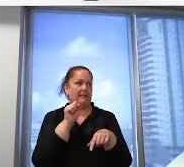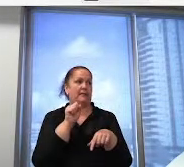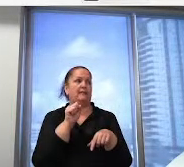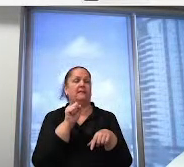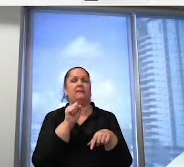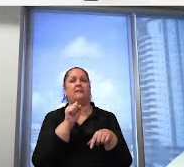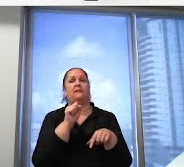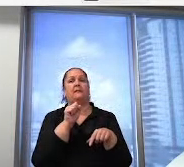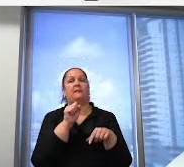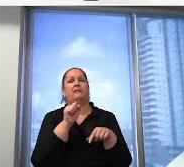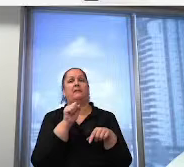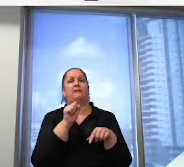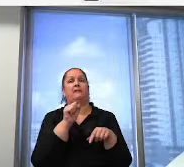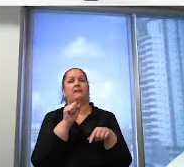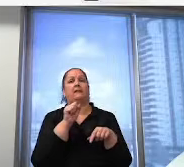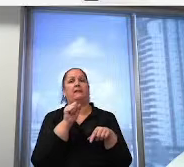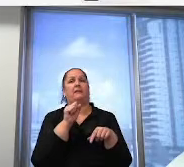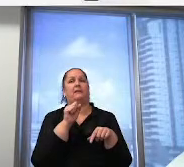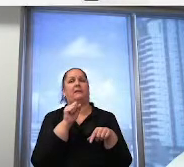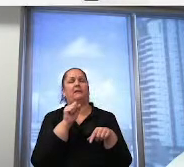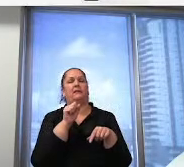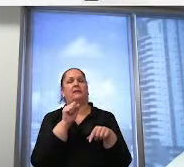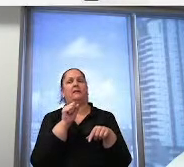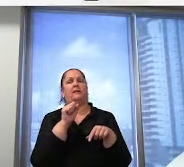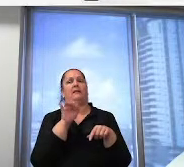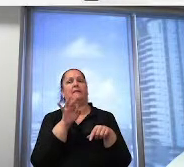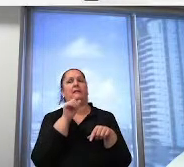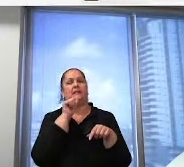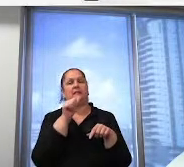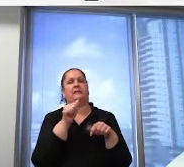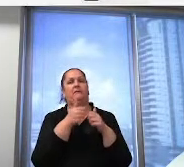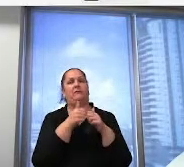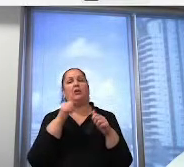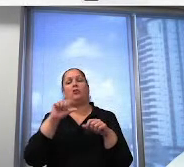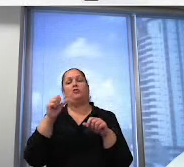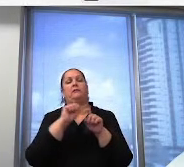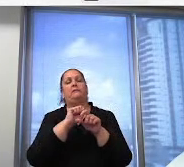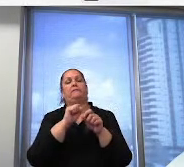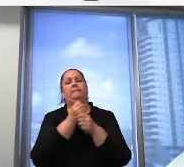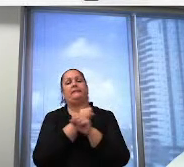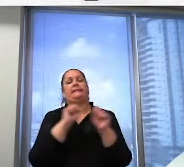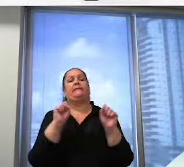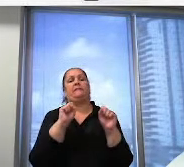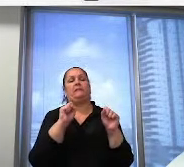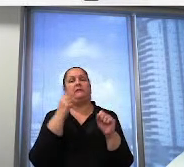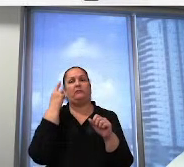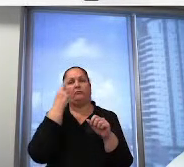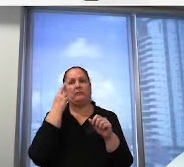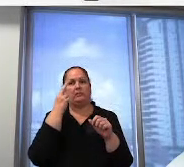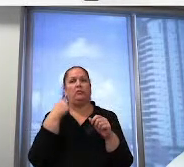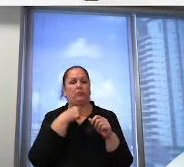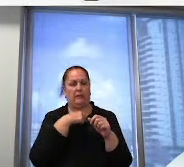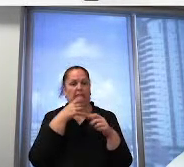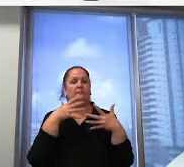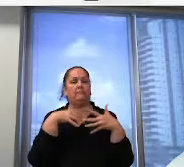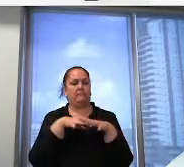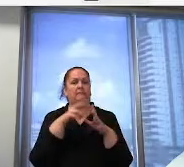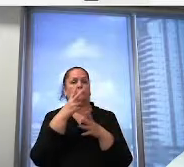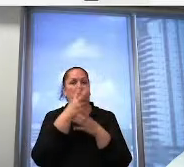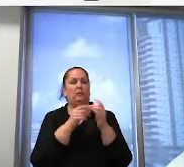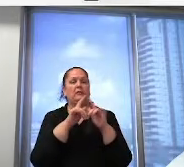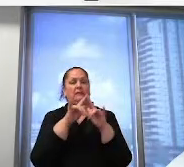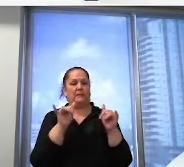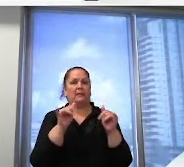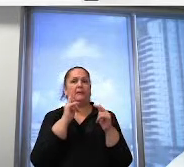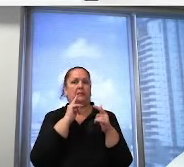the answer is yes, so long the same doesn't prevent us from, there's no other safety conditions, but we do combine the work